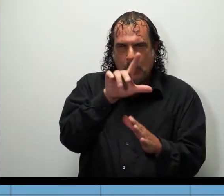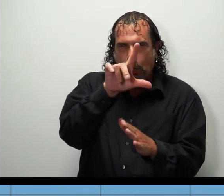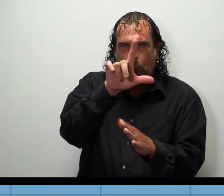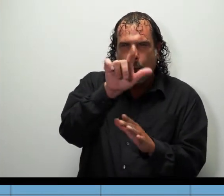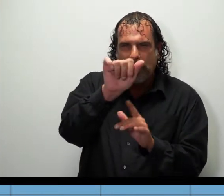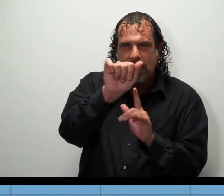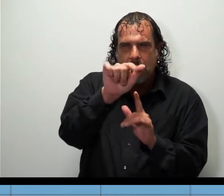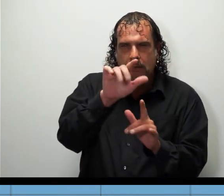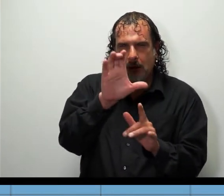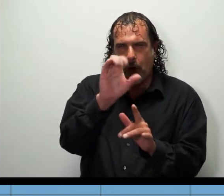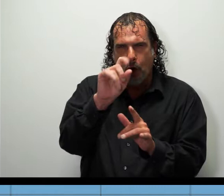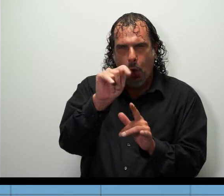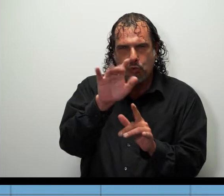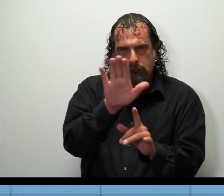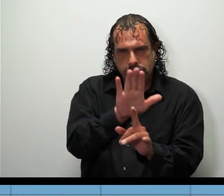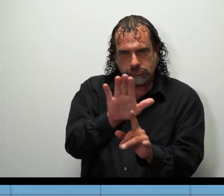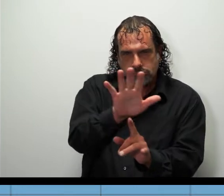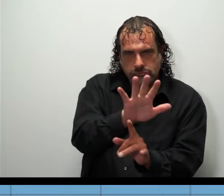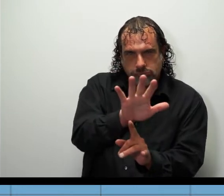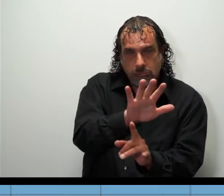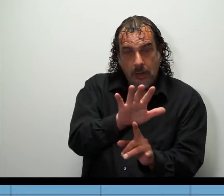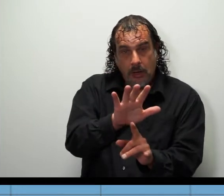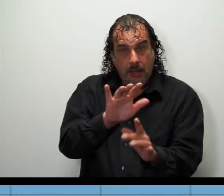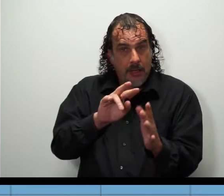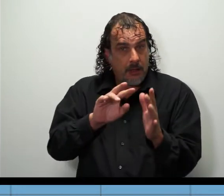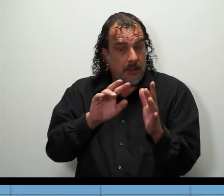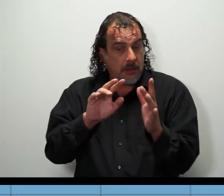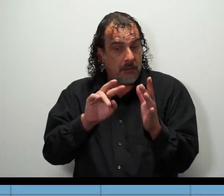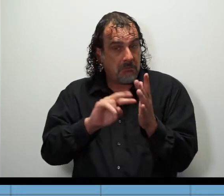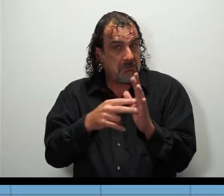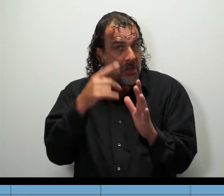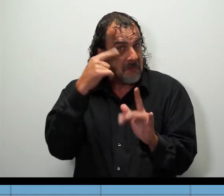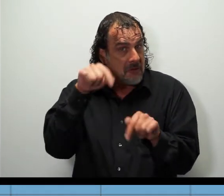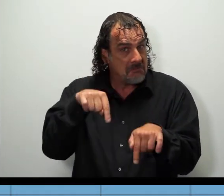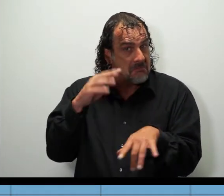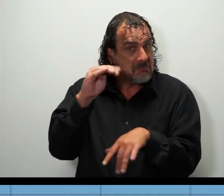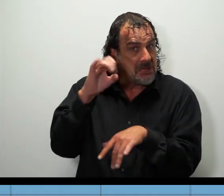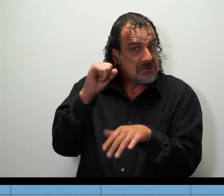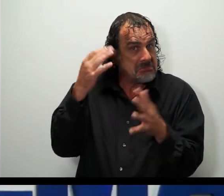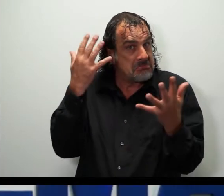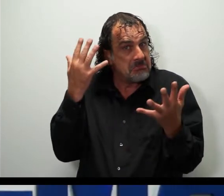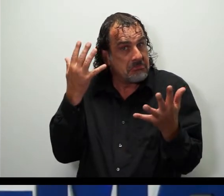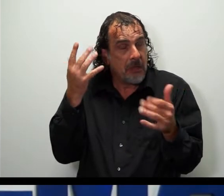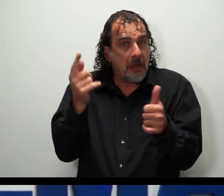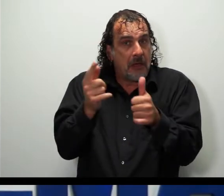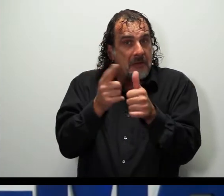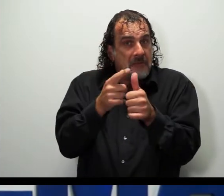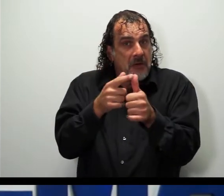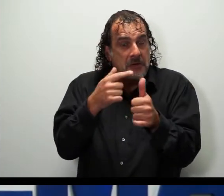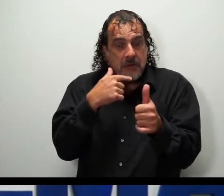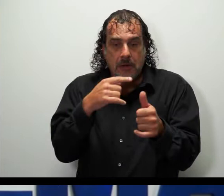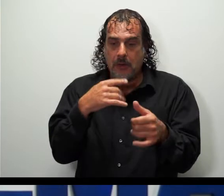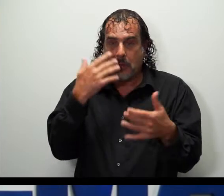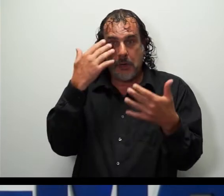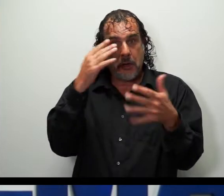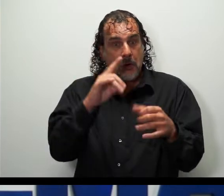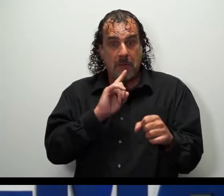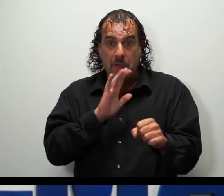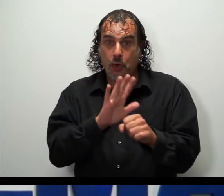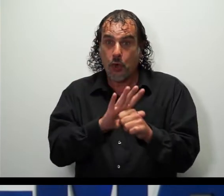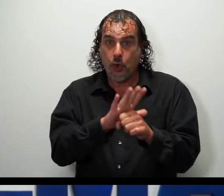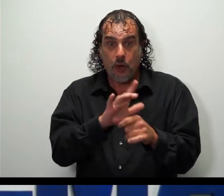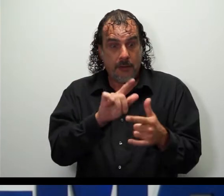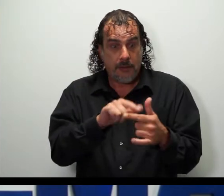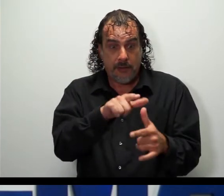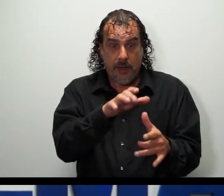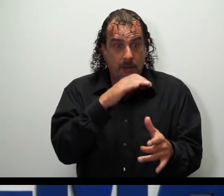Louisiana Gulf Coast. So what's that going to mean for Mississippi? Well, first of all, let me just say nothing is guaranteed. The storm